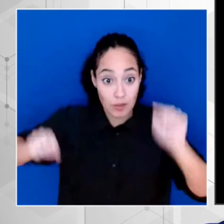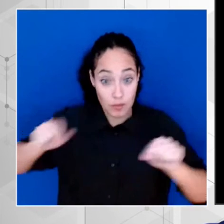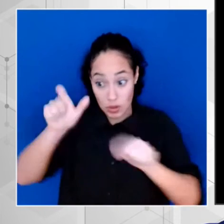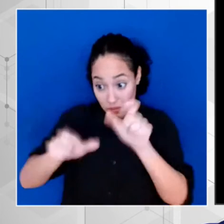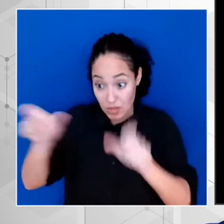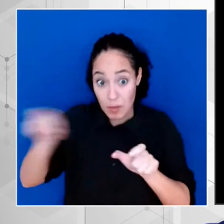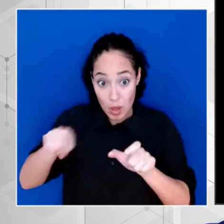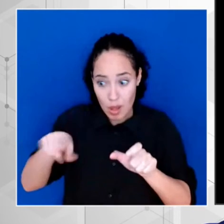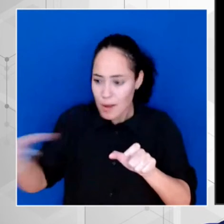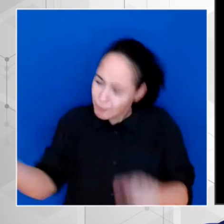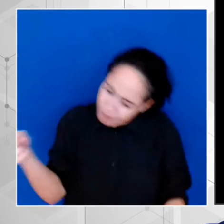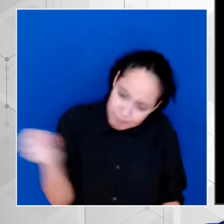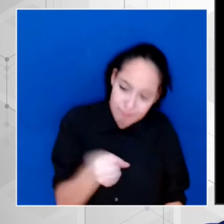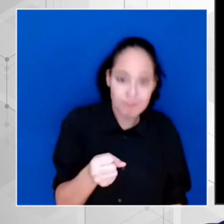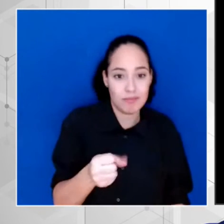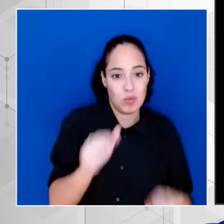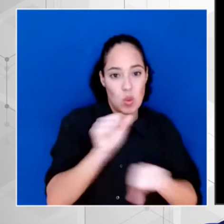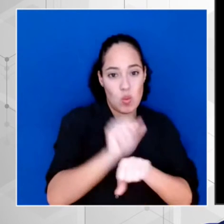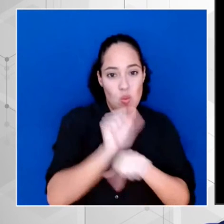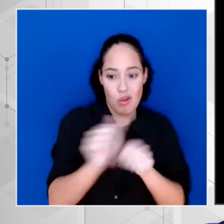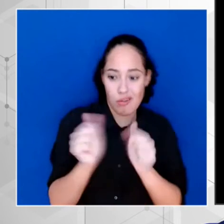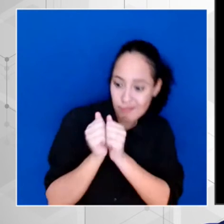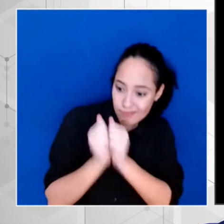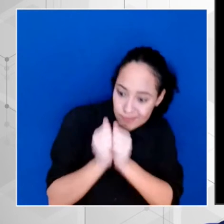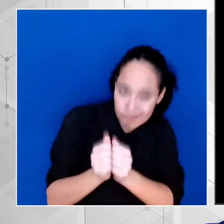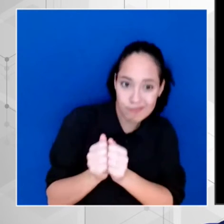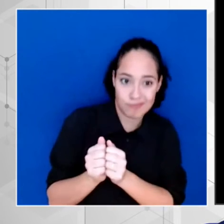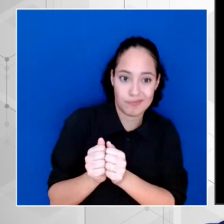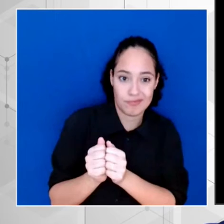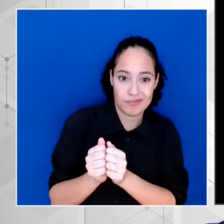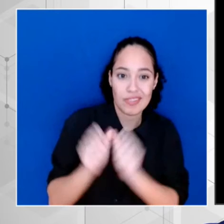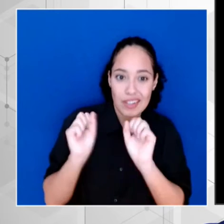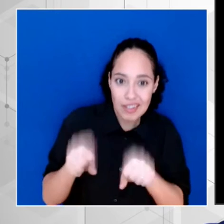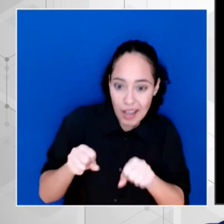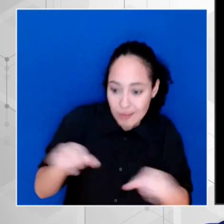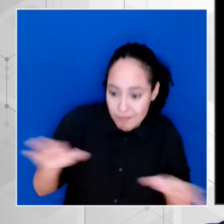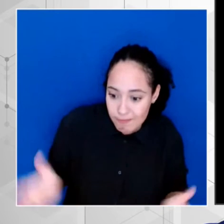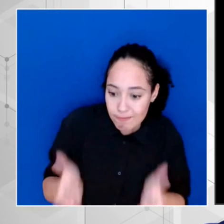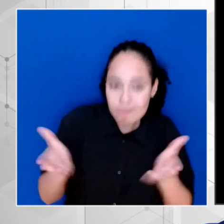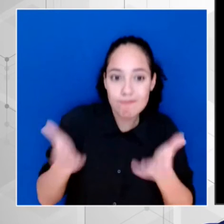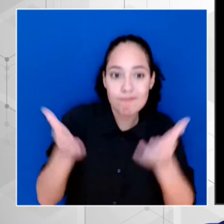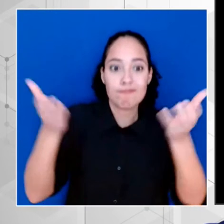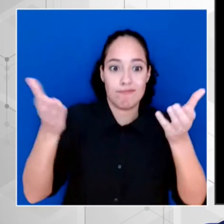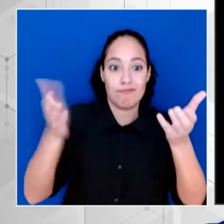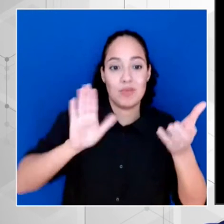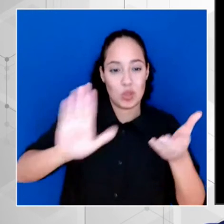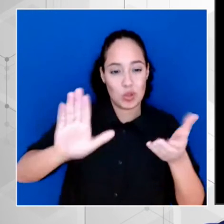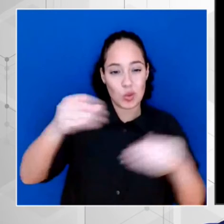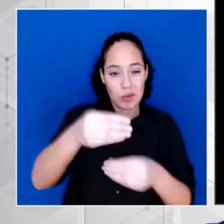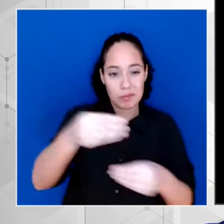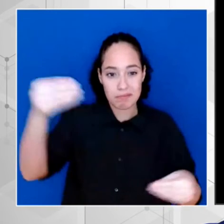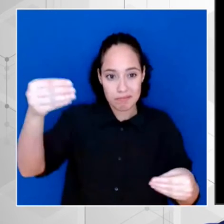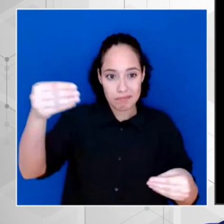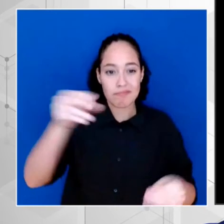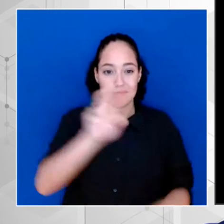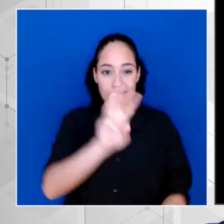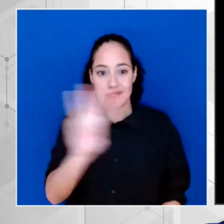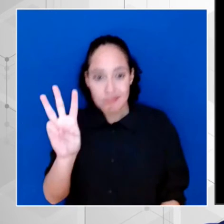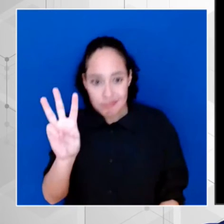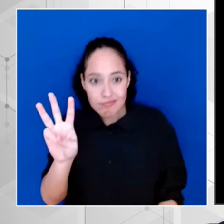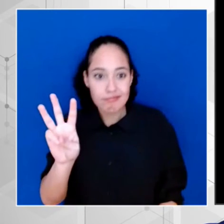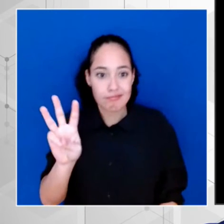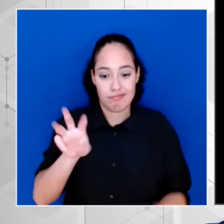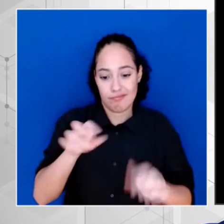Time for a shout out. I highly recommend that you check out these online presentations at Write the Docs Prague 2021